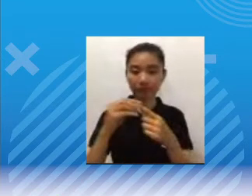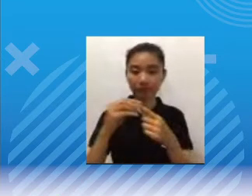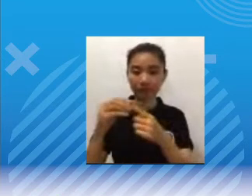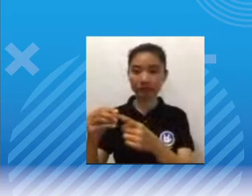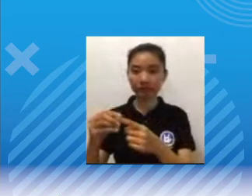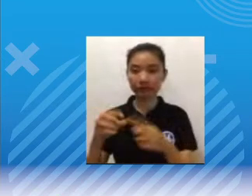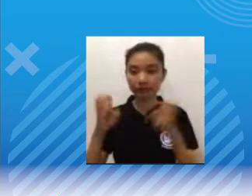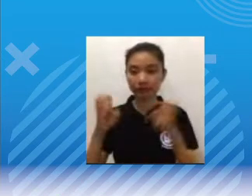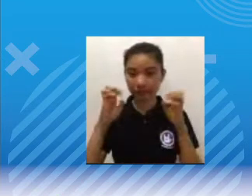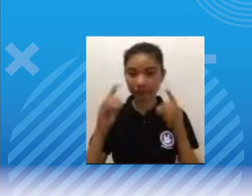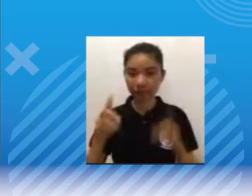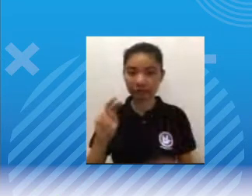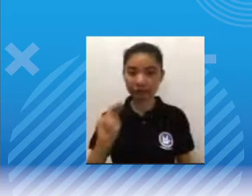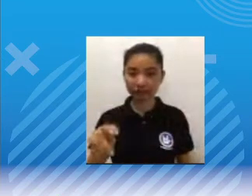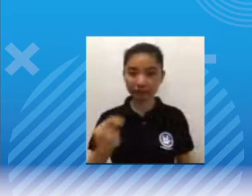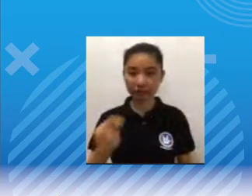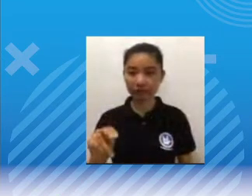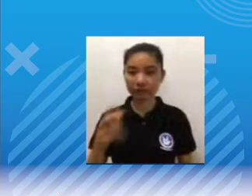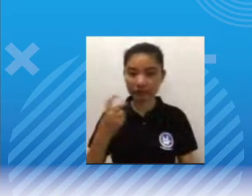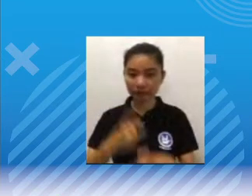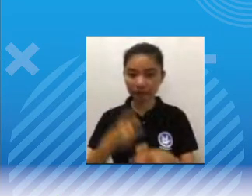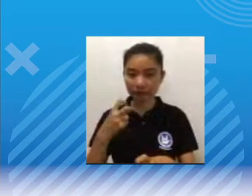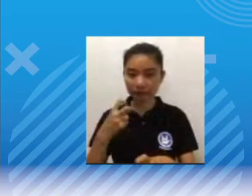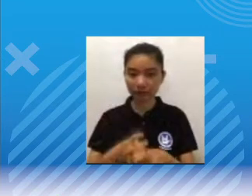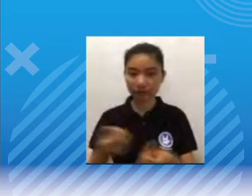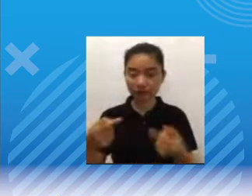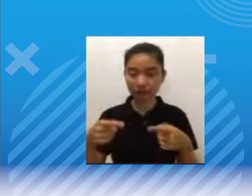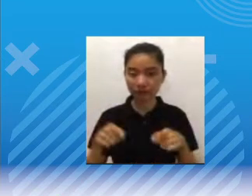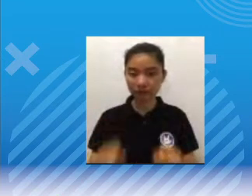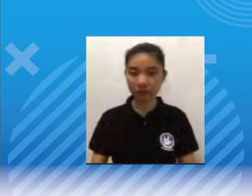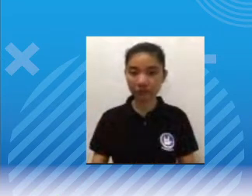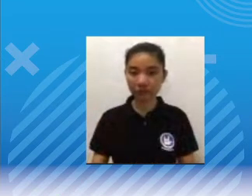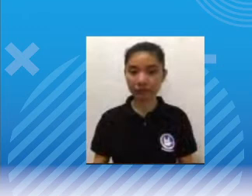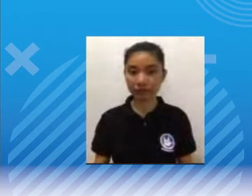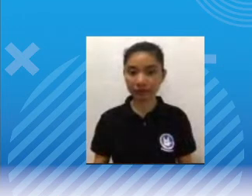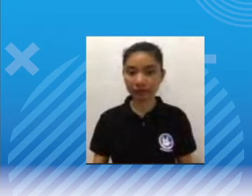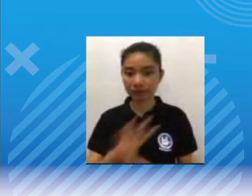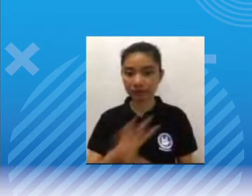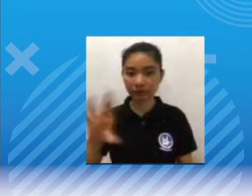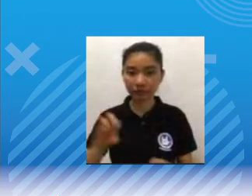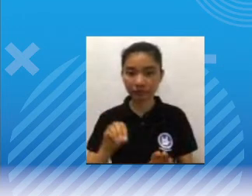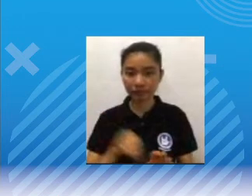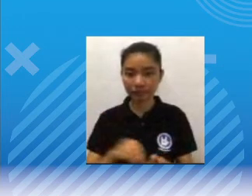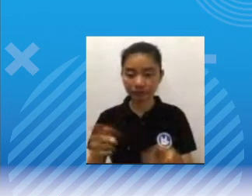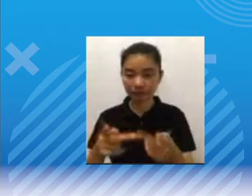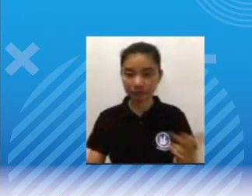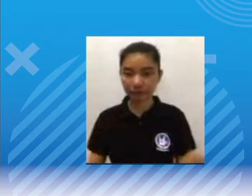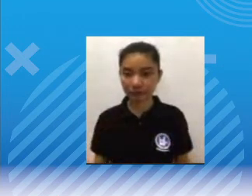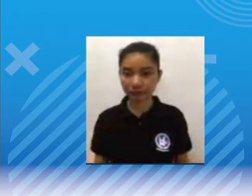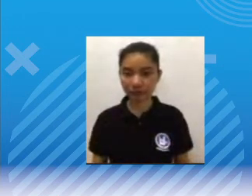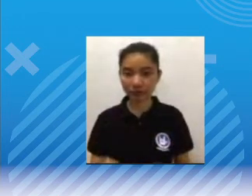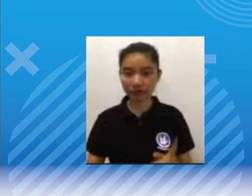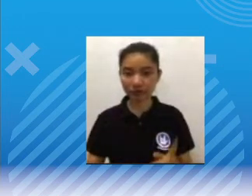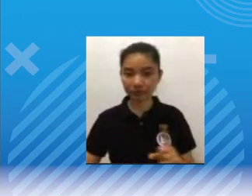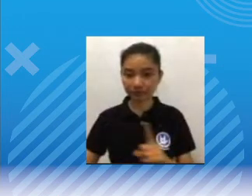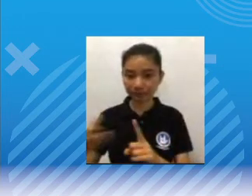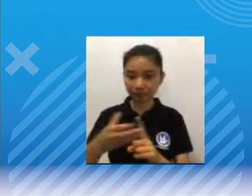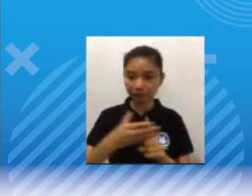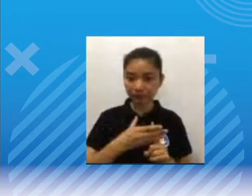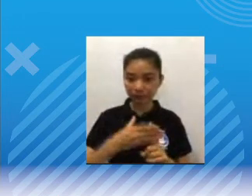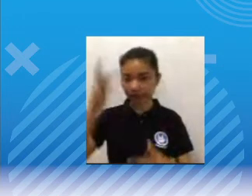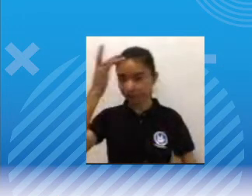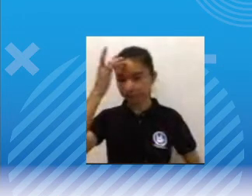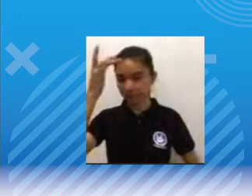difficult circumstances, including geographic isolation, chronic illness, displacement due to armed